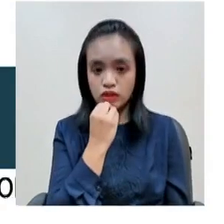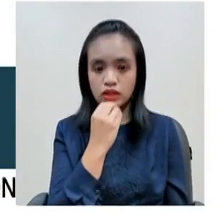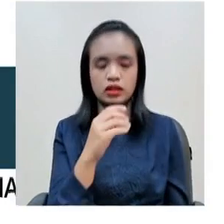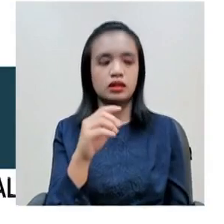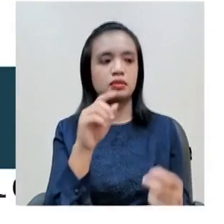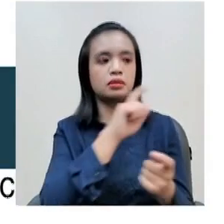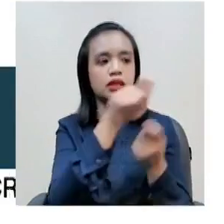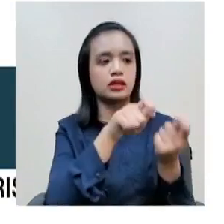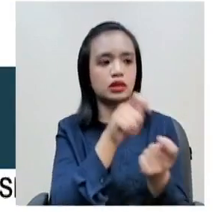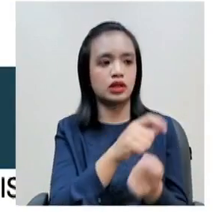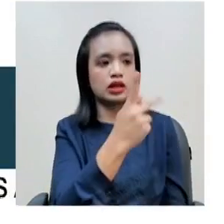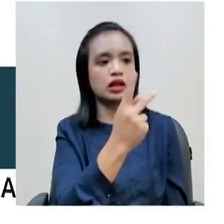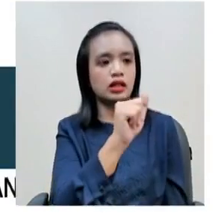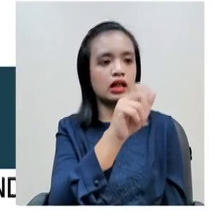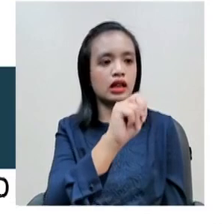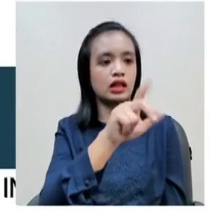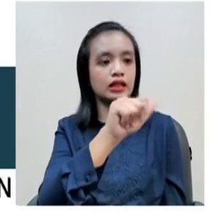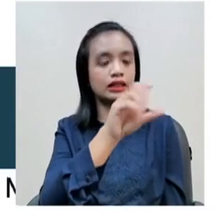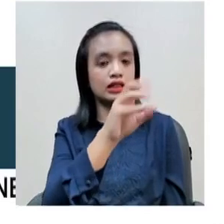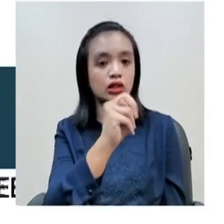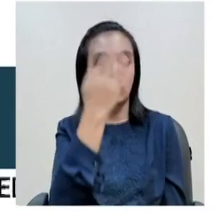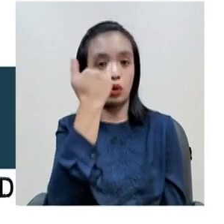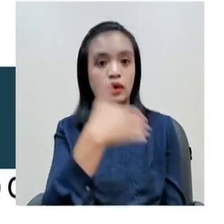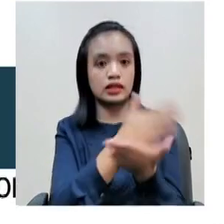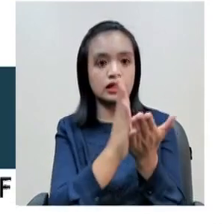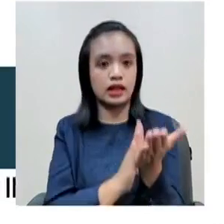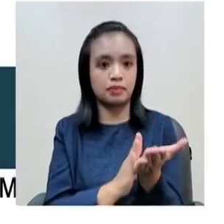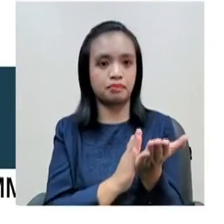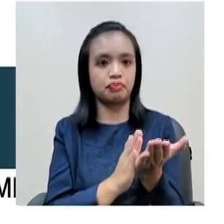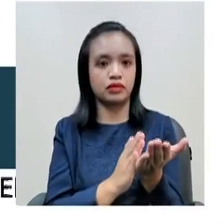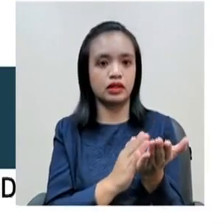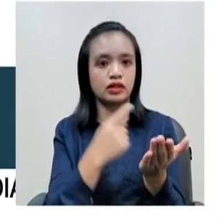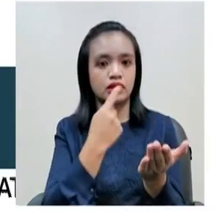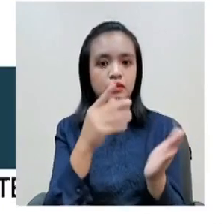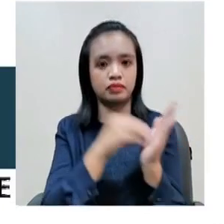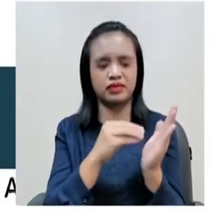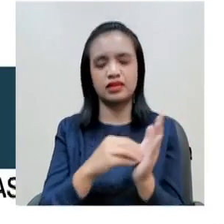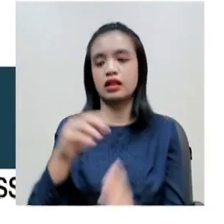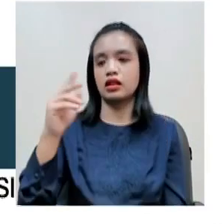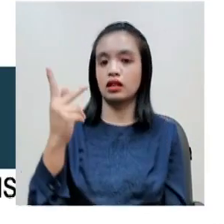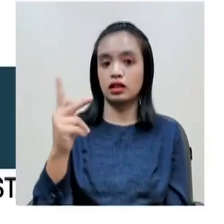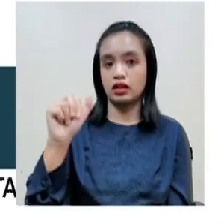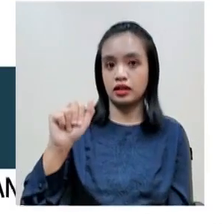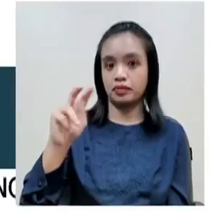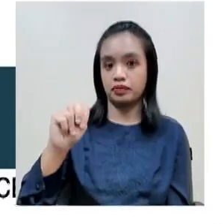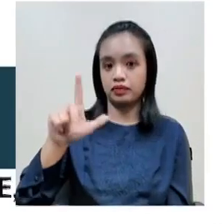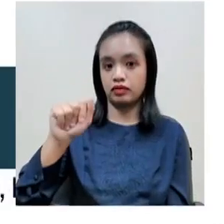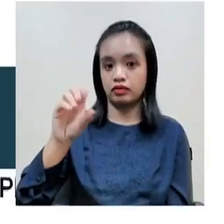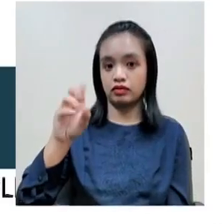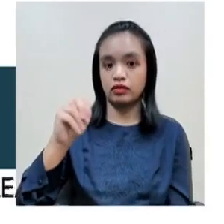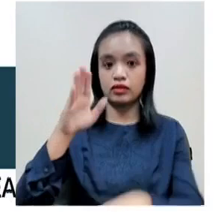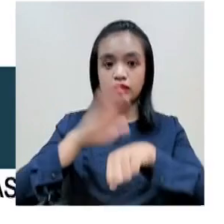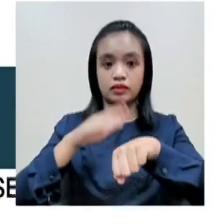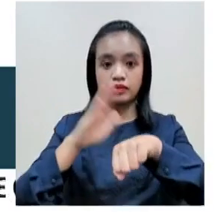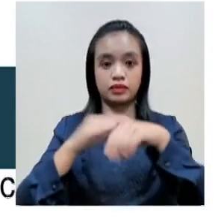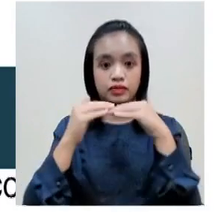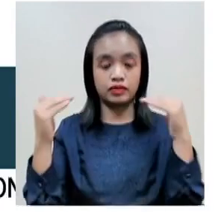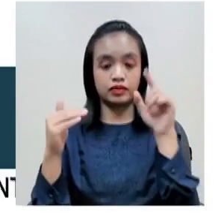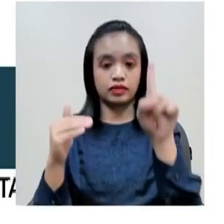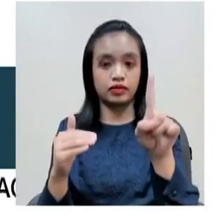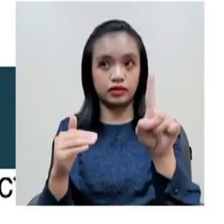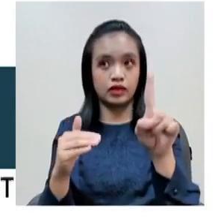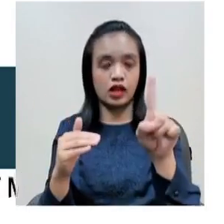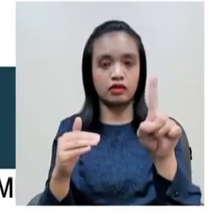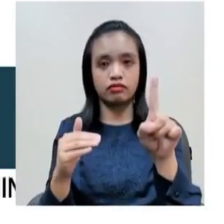area where some activities also been noted by FIVOX? Okay, so Canlaon volcano has been at alert level 1 for